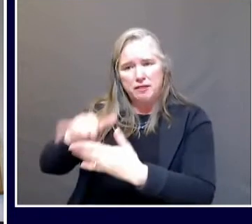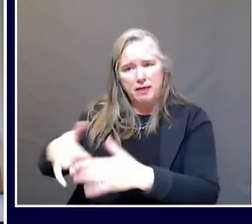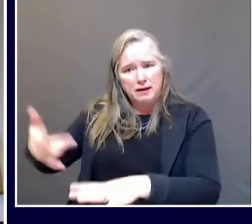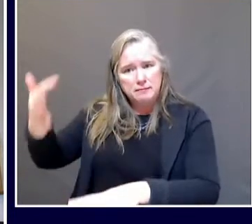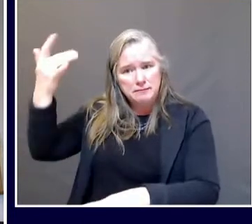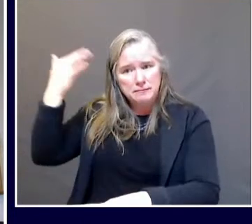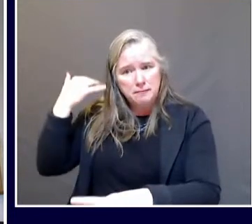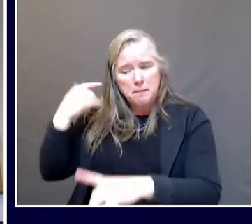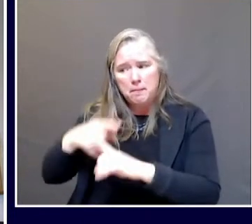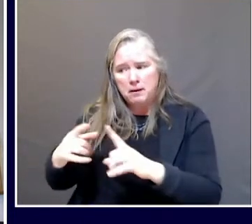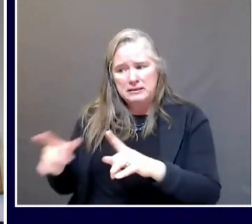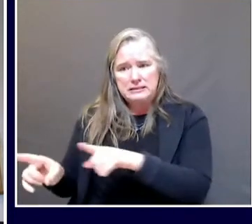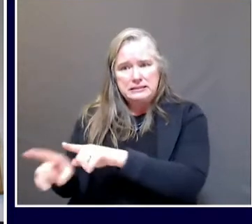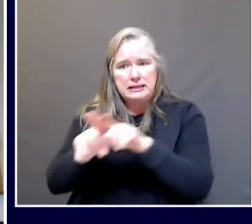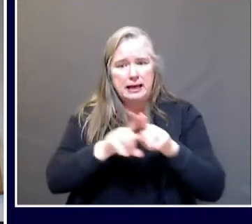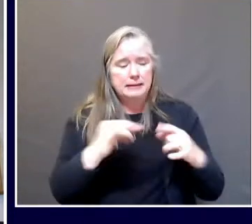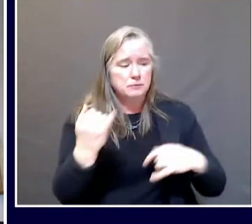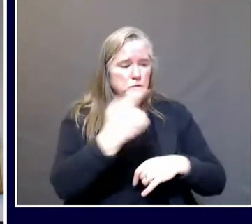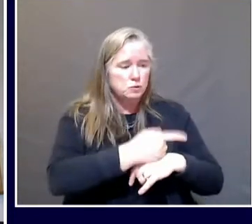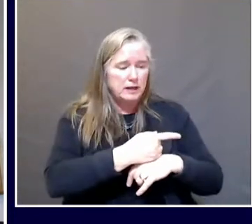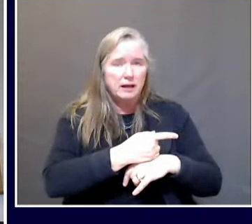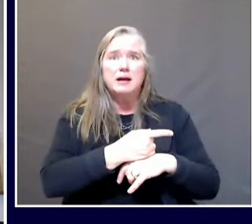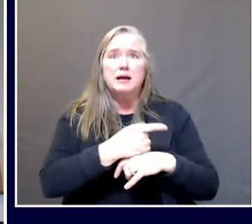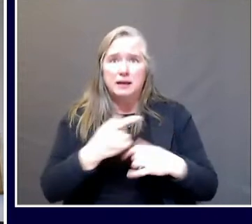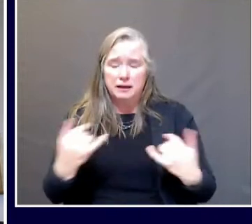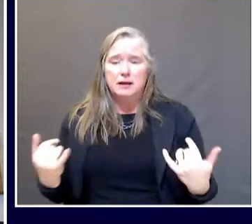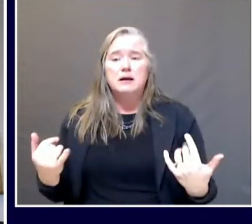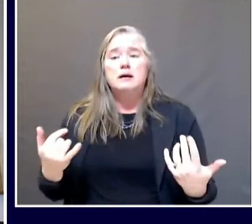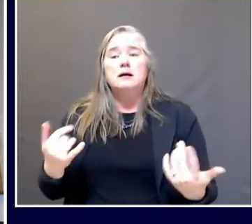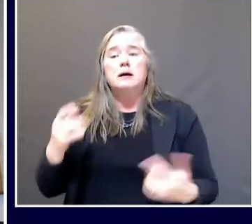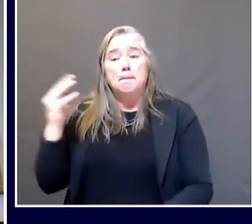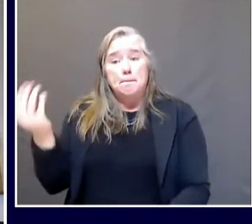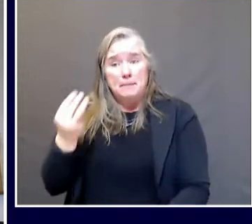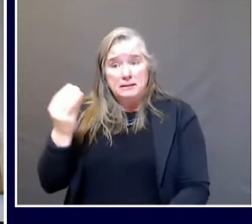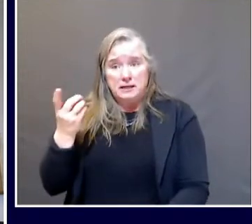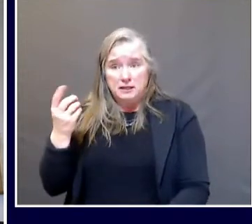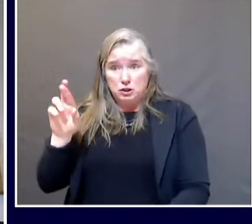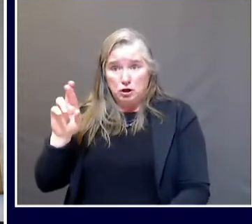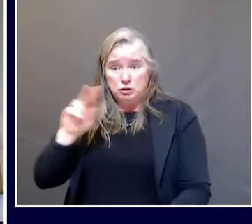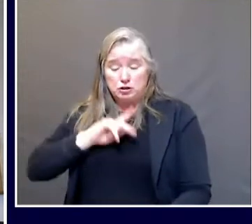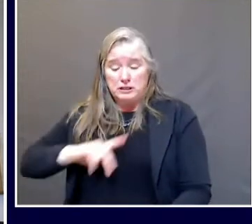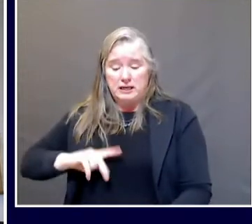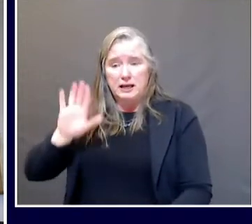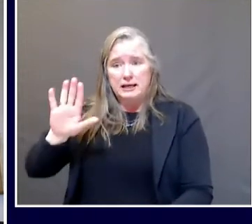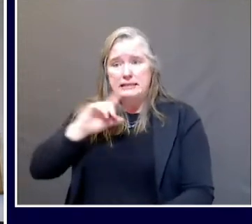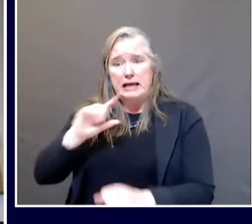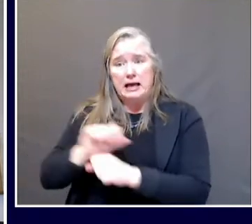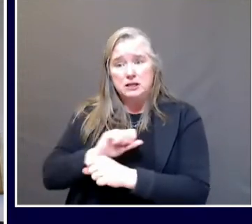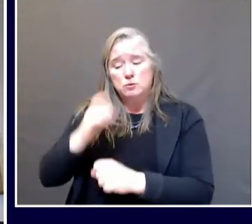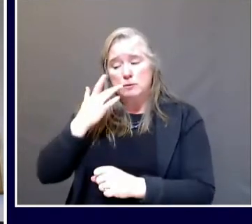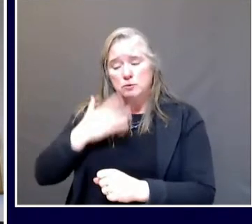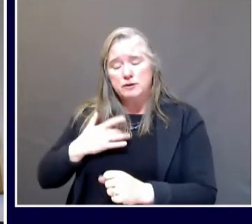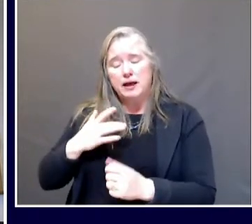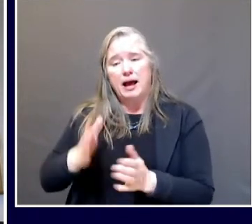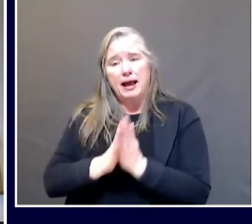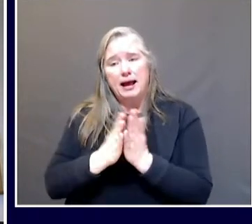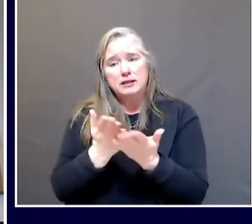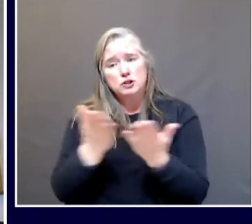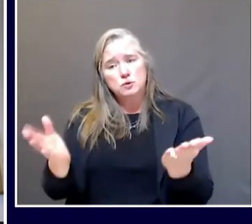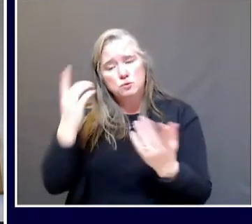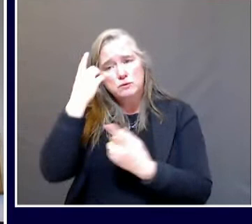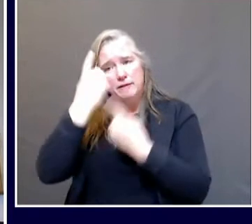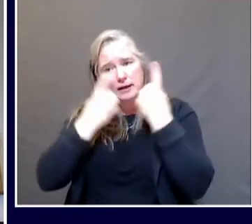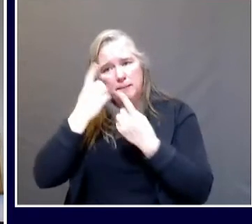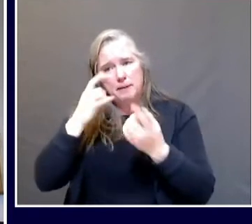today in particular, Dr. King's actual birthday. I ask everyone to ponder both of those statements, to take some time